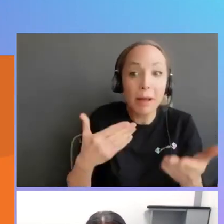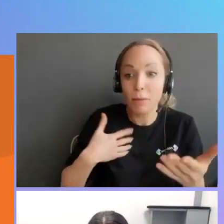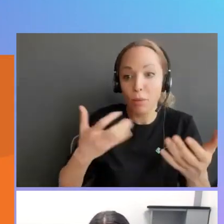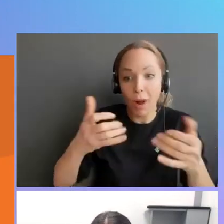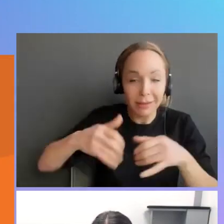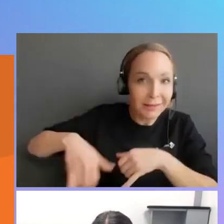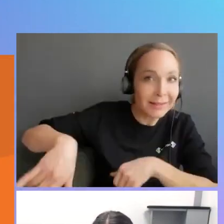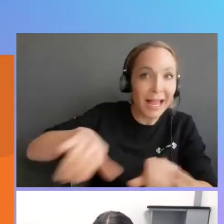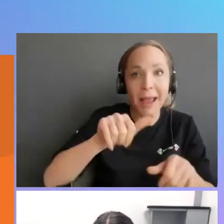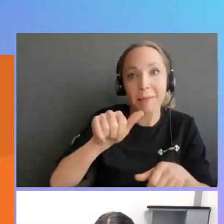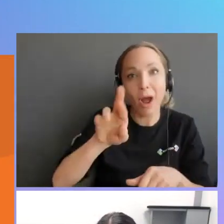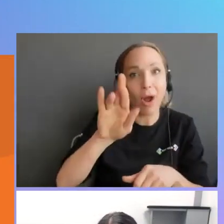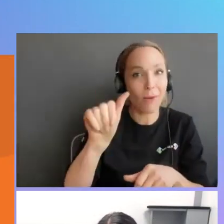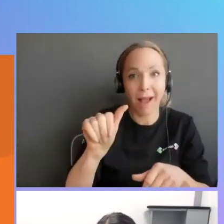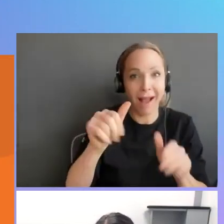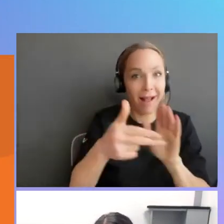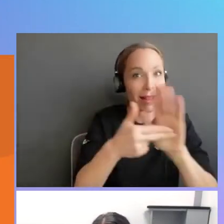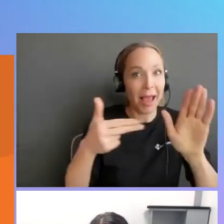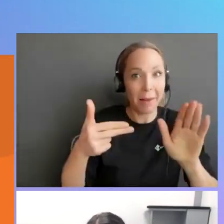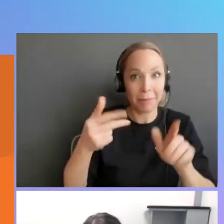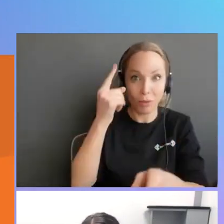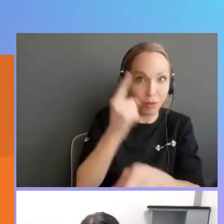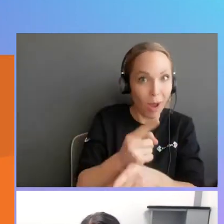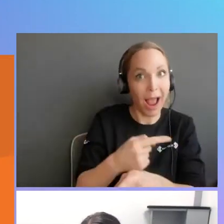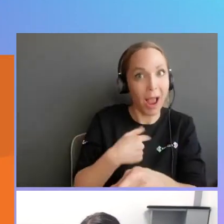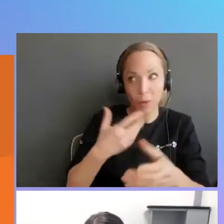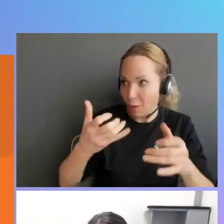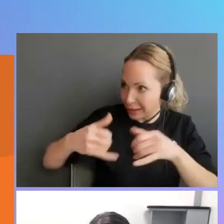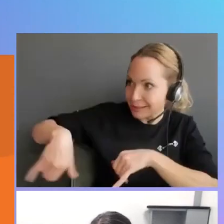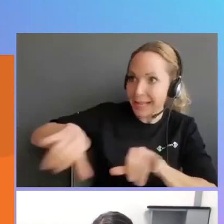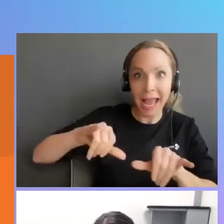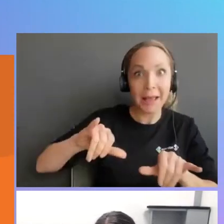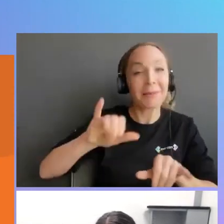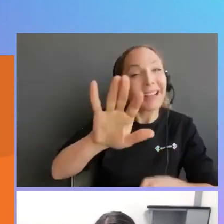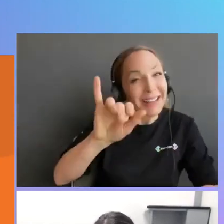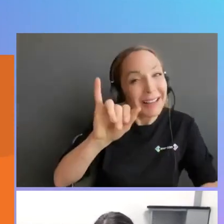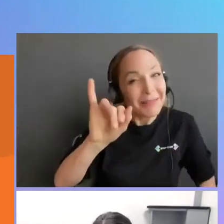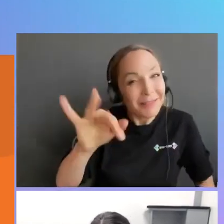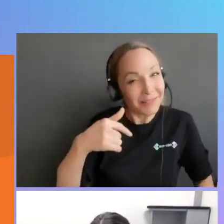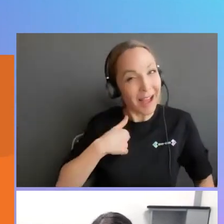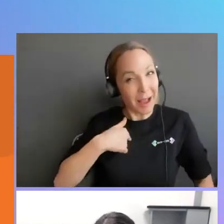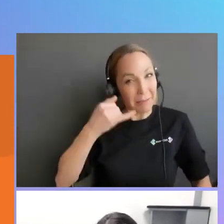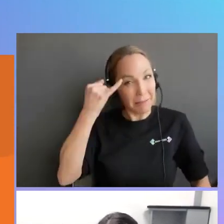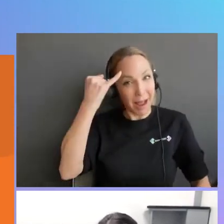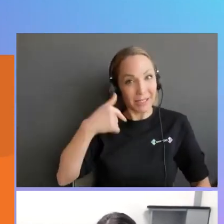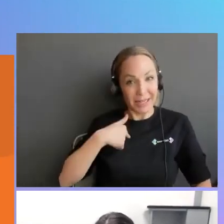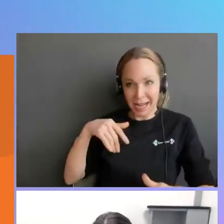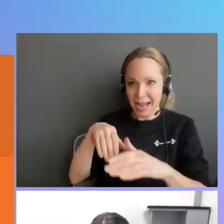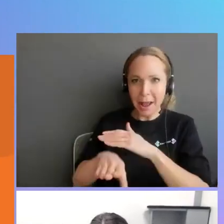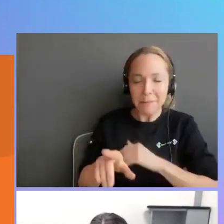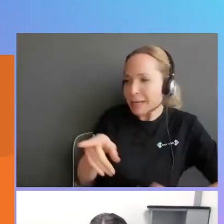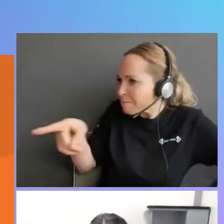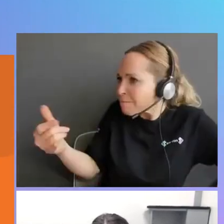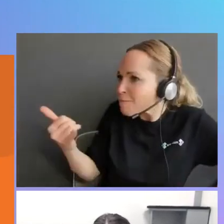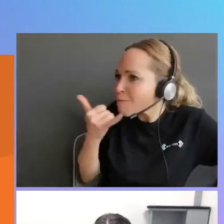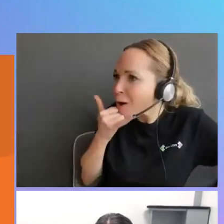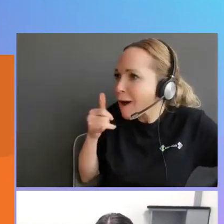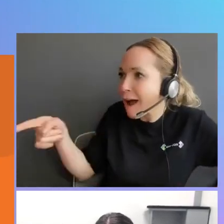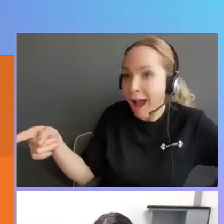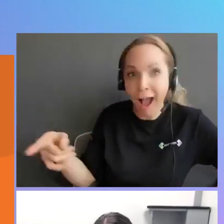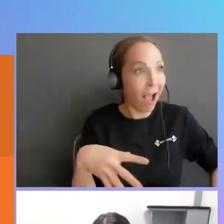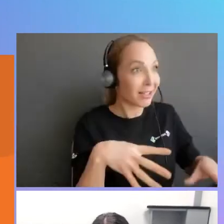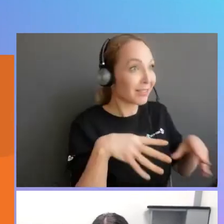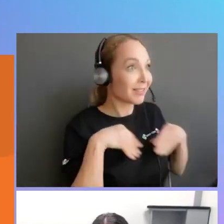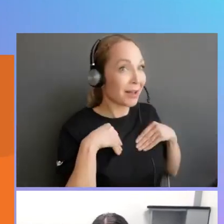correctly. However, going in and telling people only about how they're doing it wrong, not the best way to win them over.